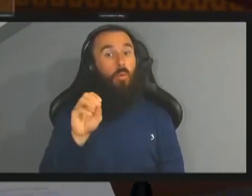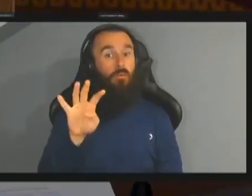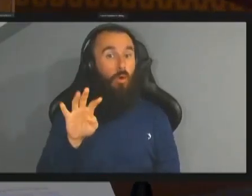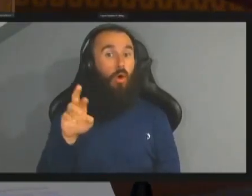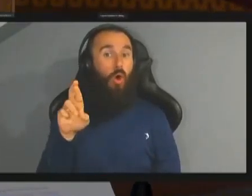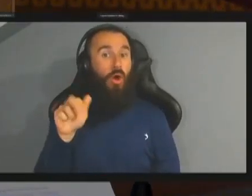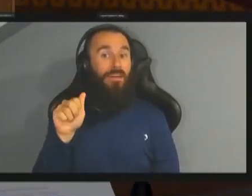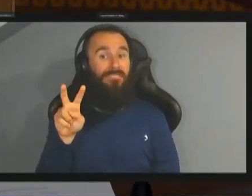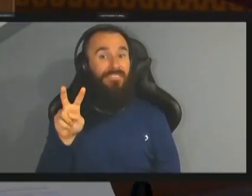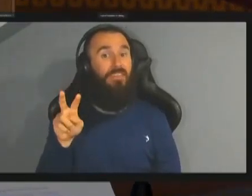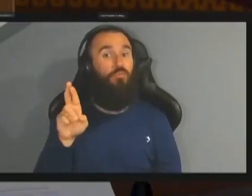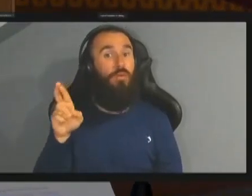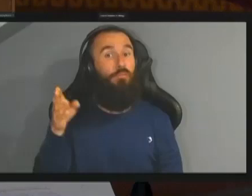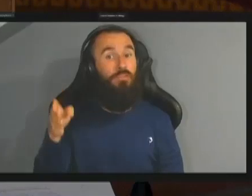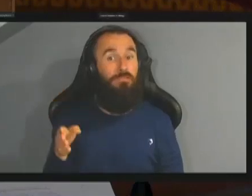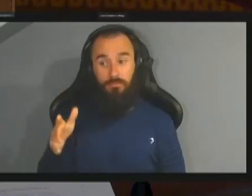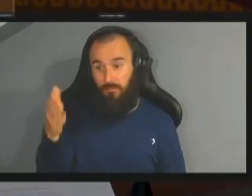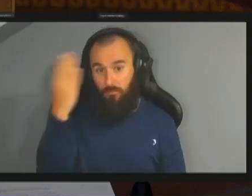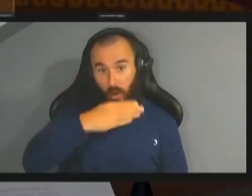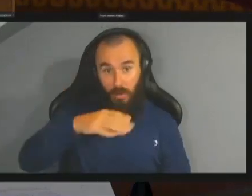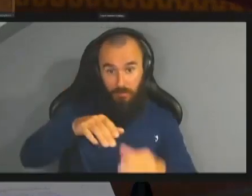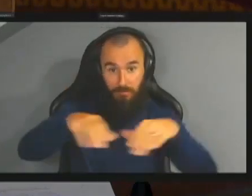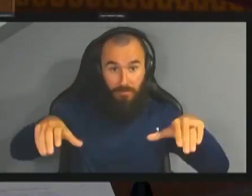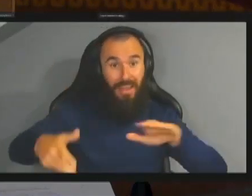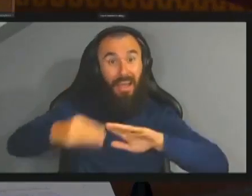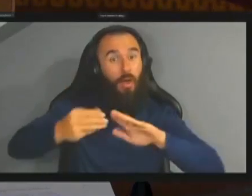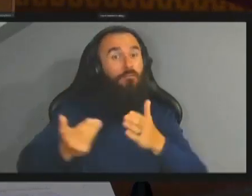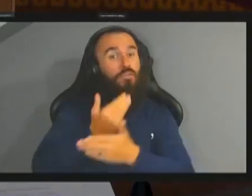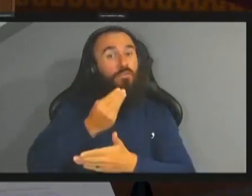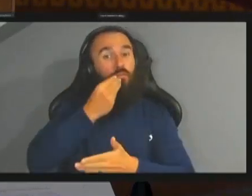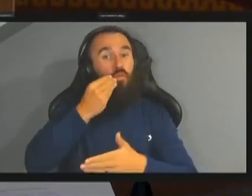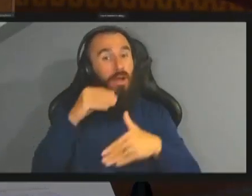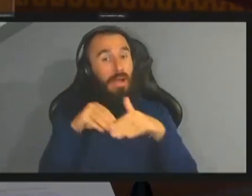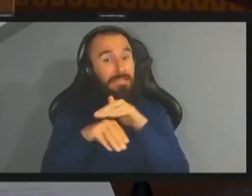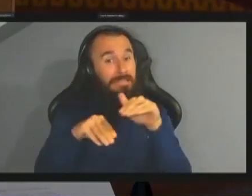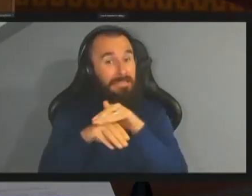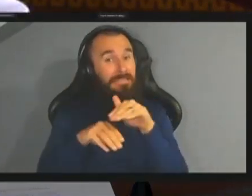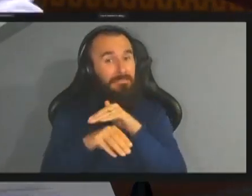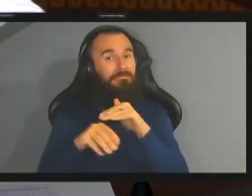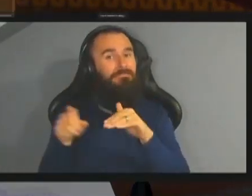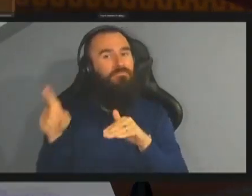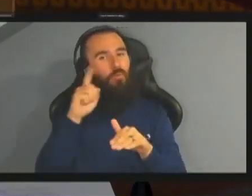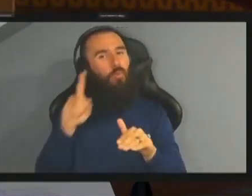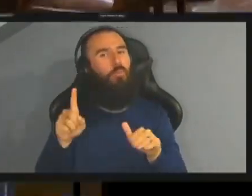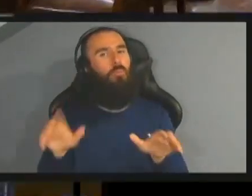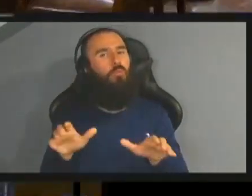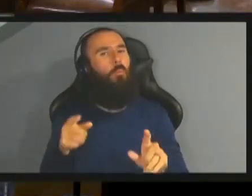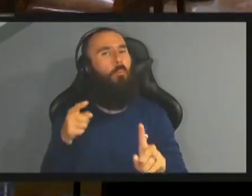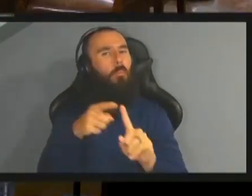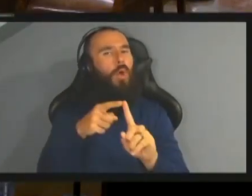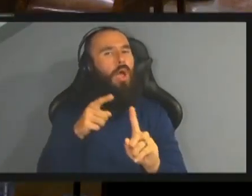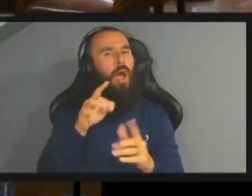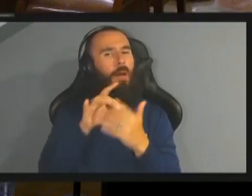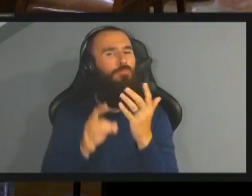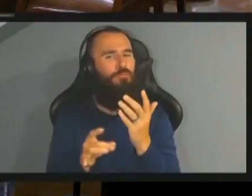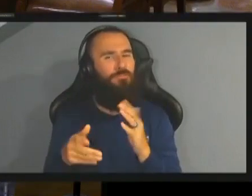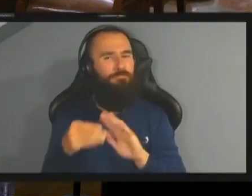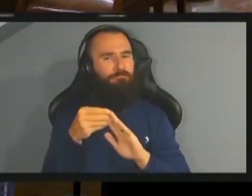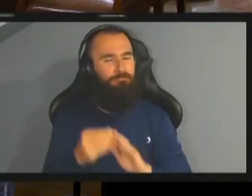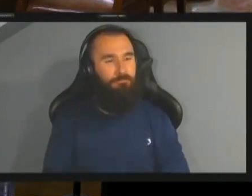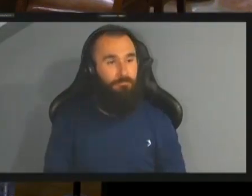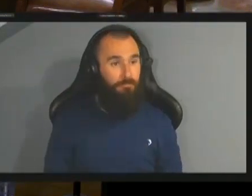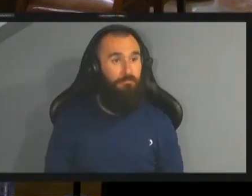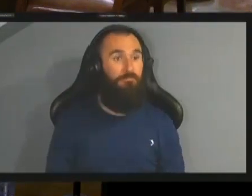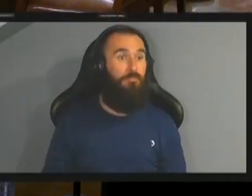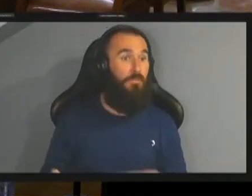RIV Riverfront Districts, to add fresh food access as a performance point option. Okay. Our